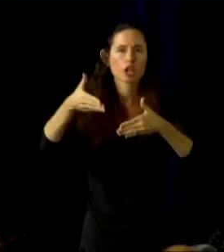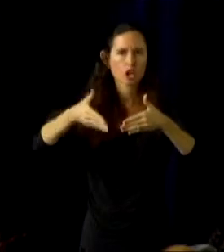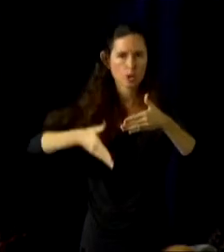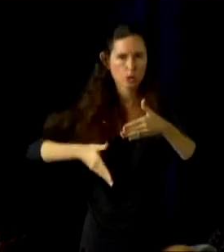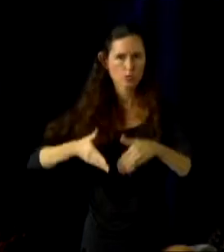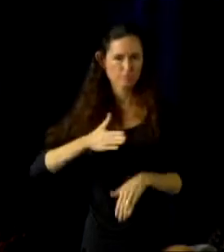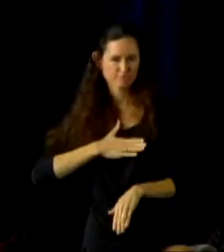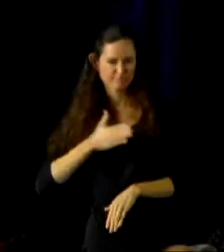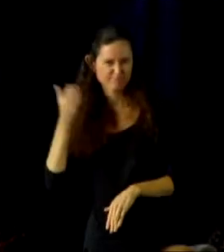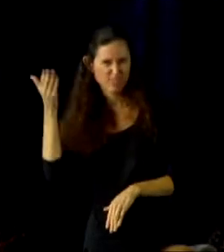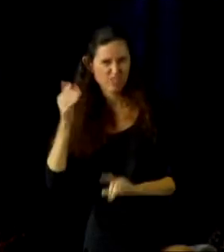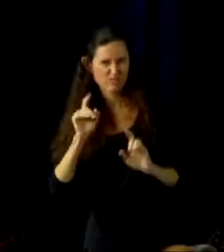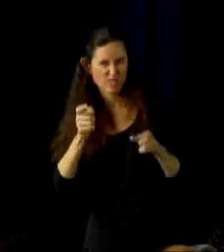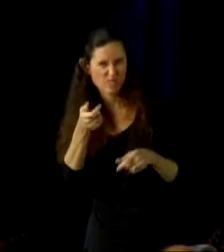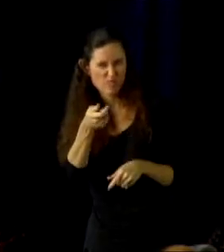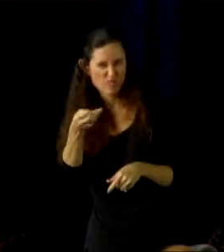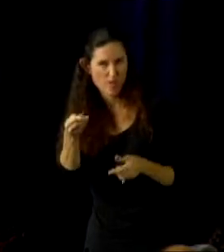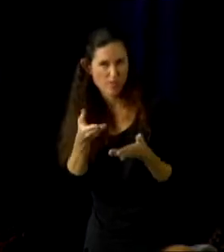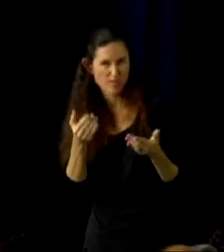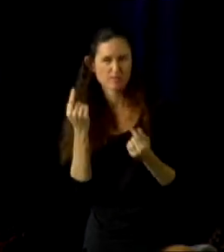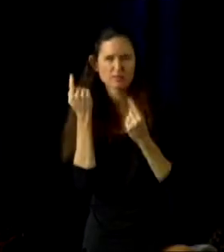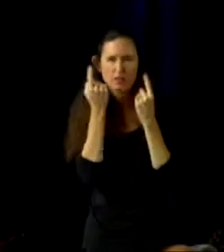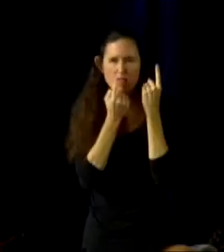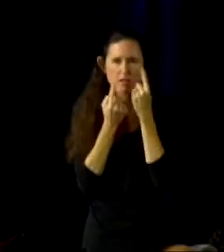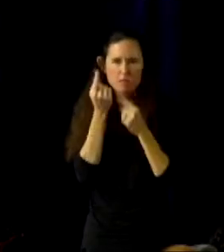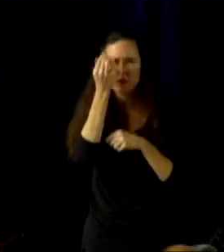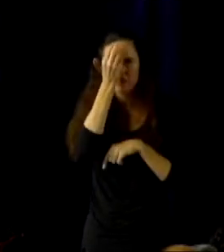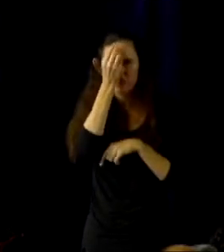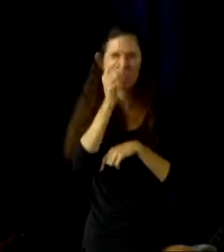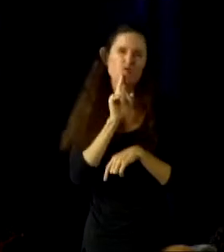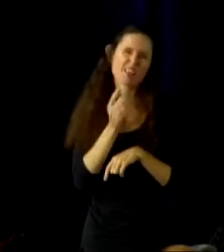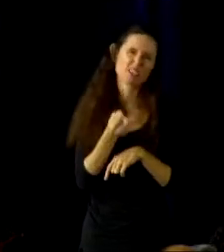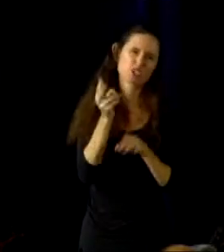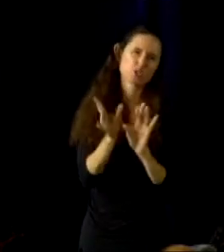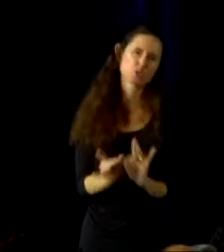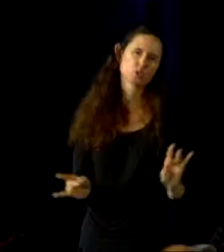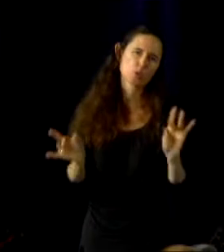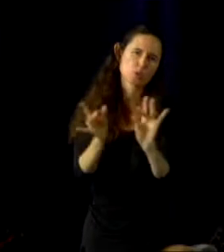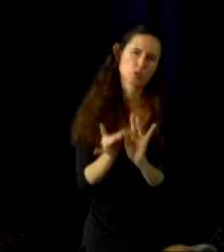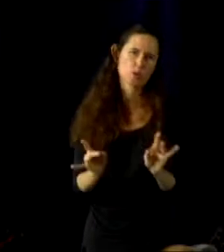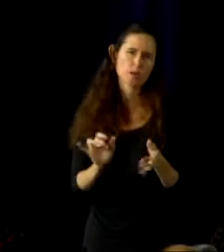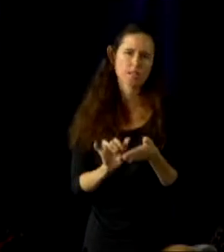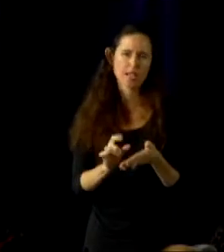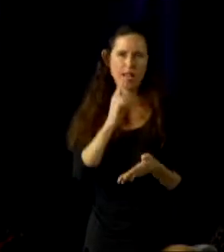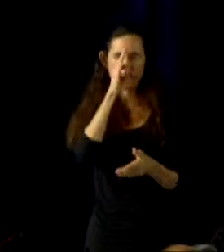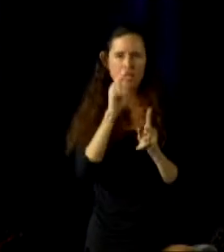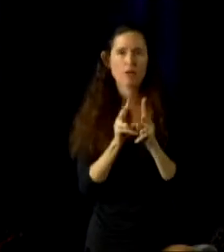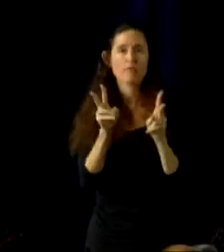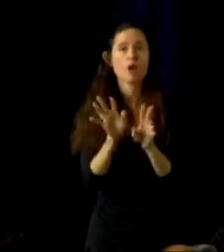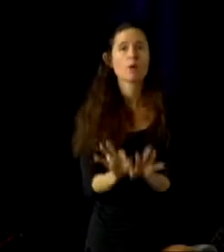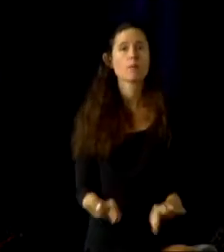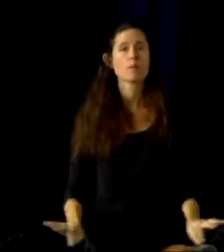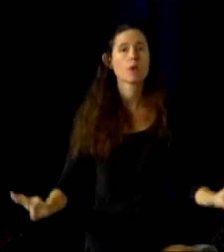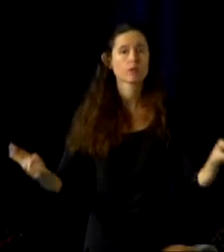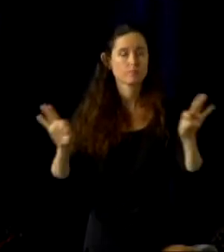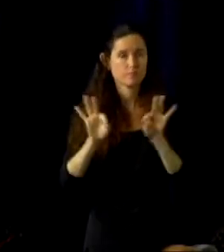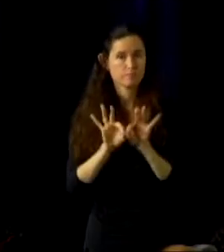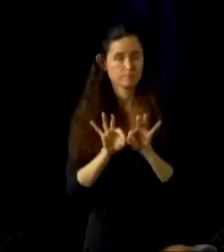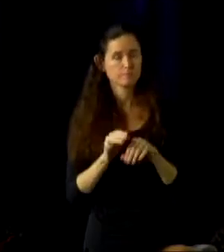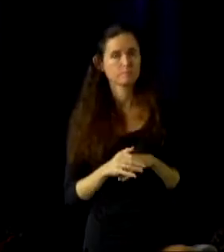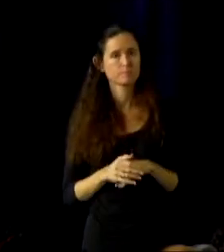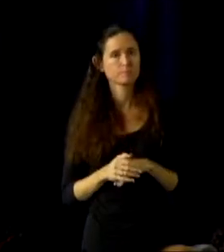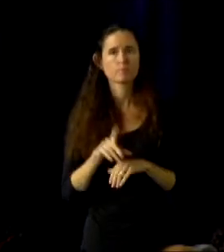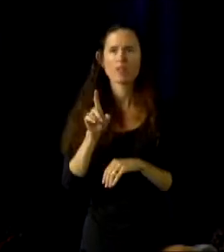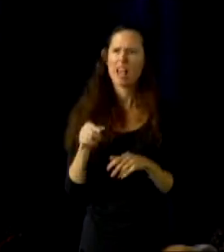just giving you a couple of thoughts and really two stories that I think are so vital. I had the